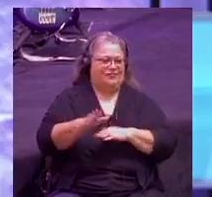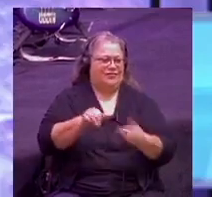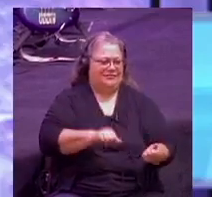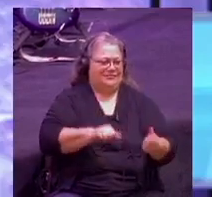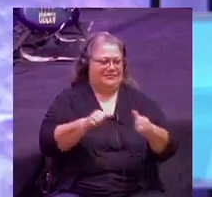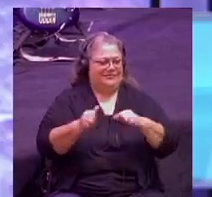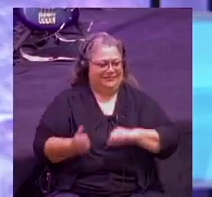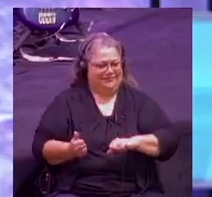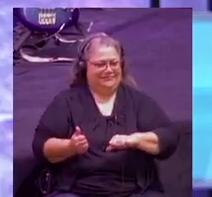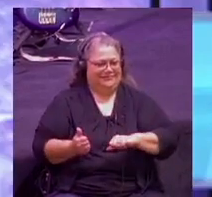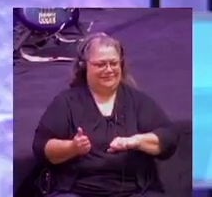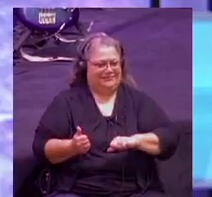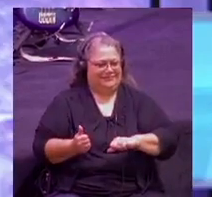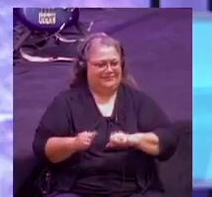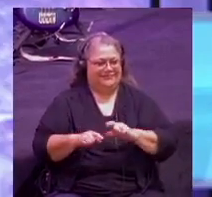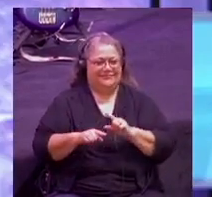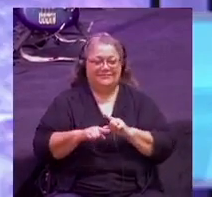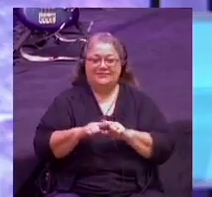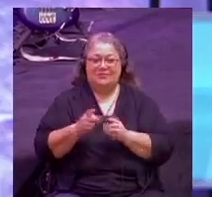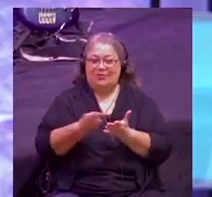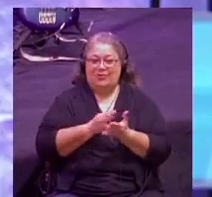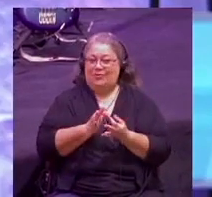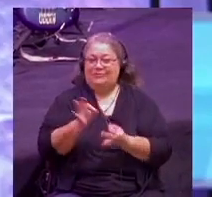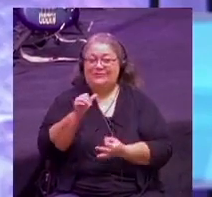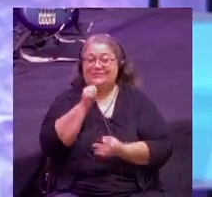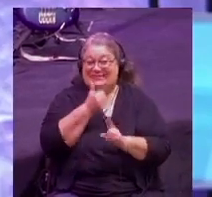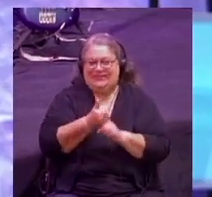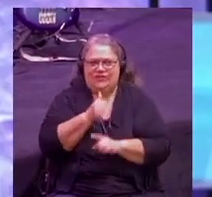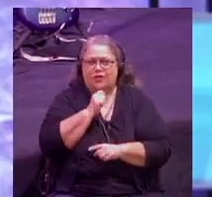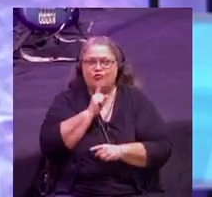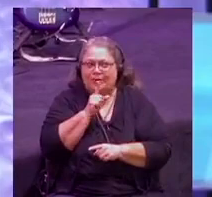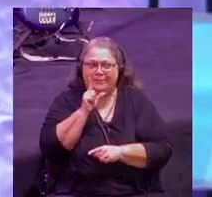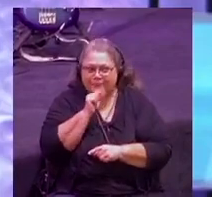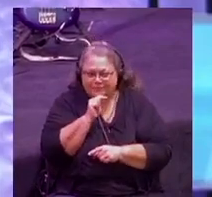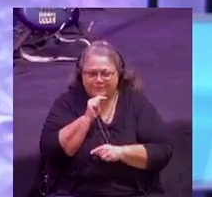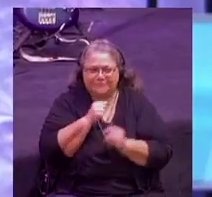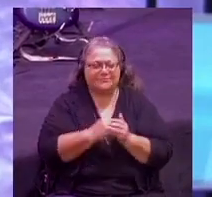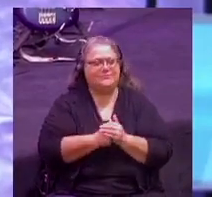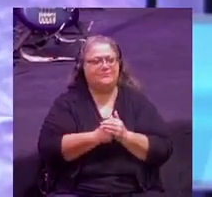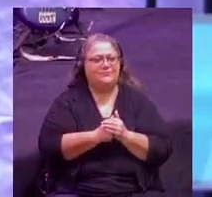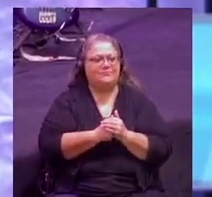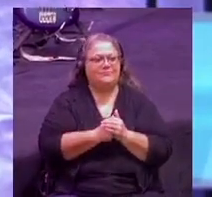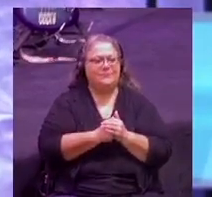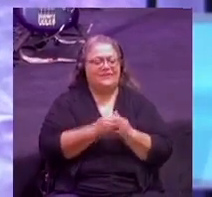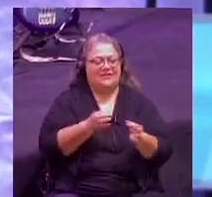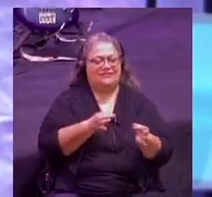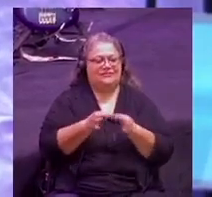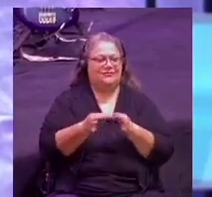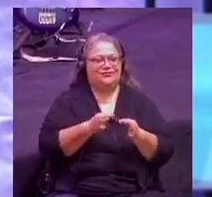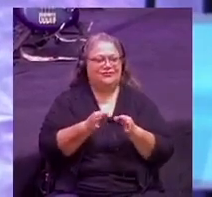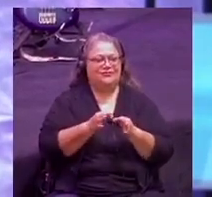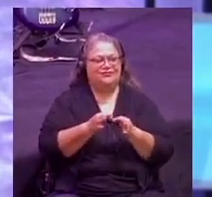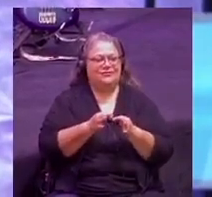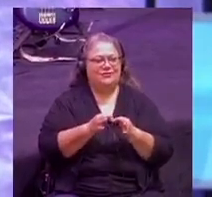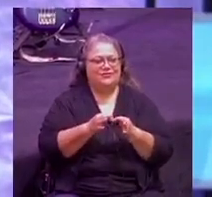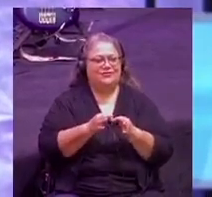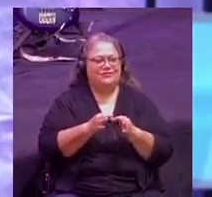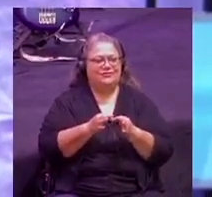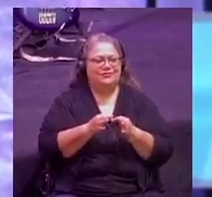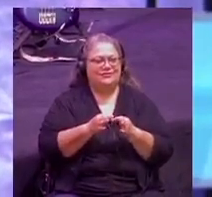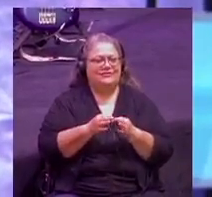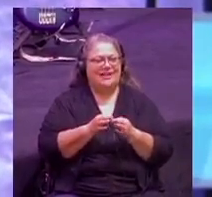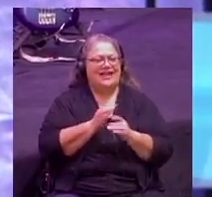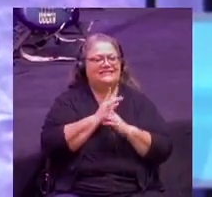Holy Spirit is not a bird. In Acts chapter 2, the Holy Spirit is described as tongues of